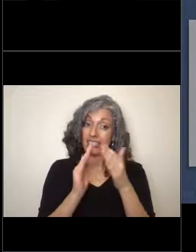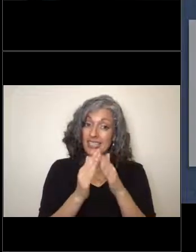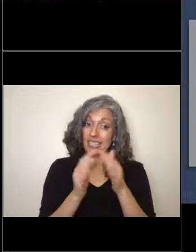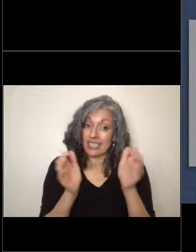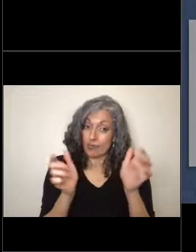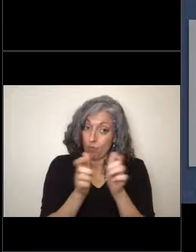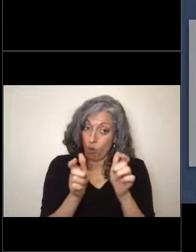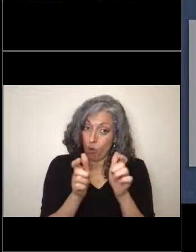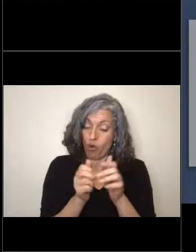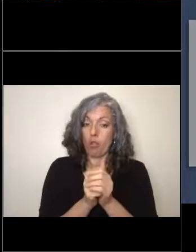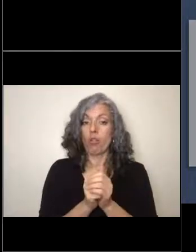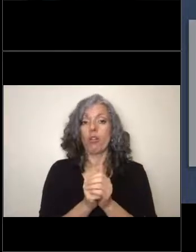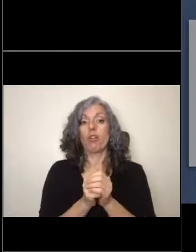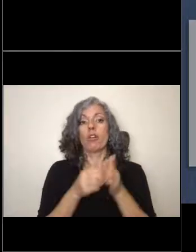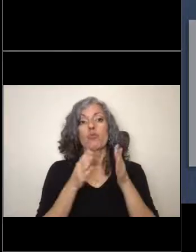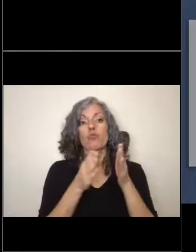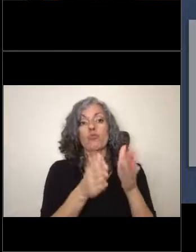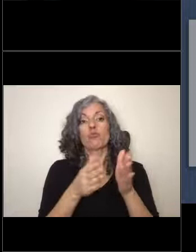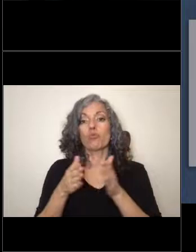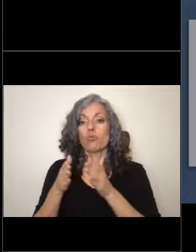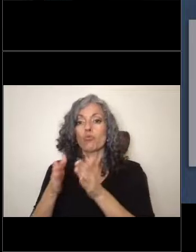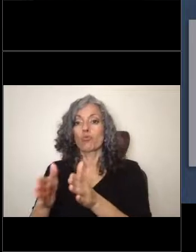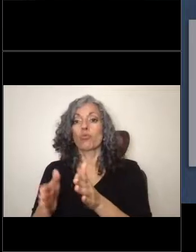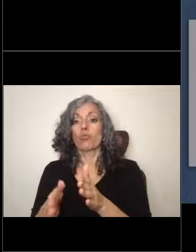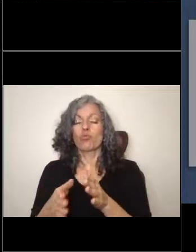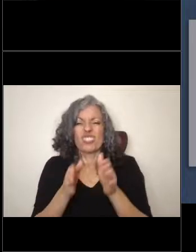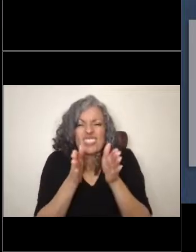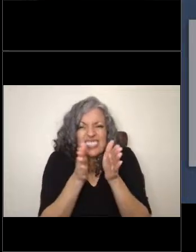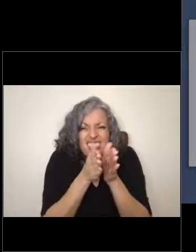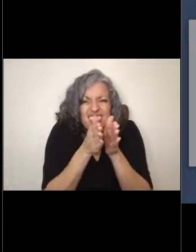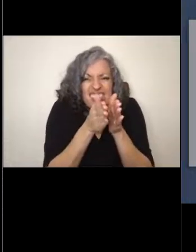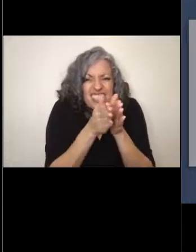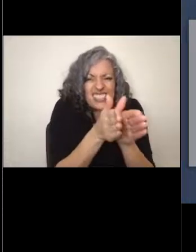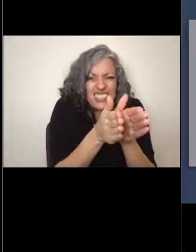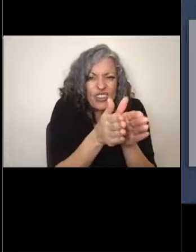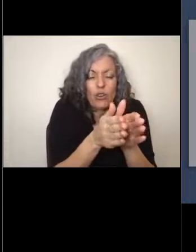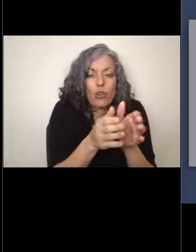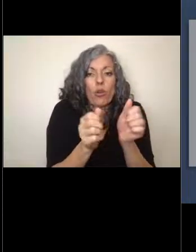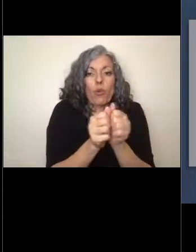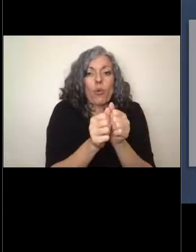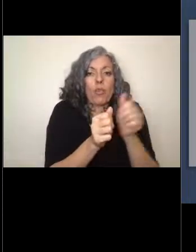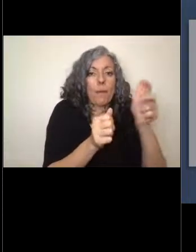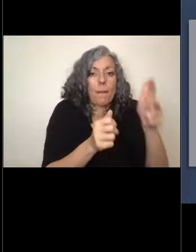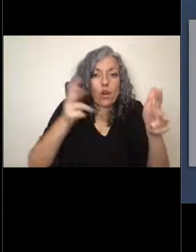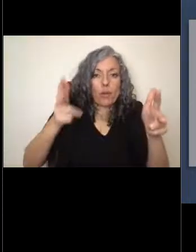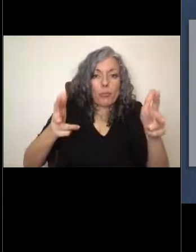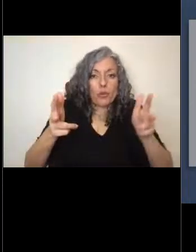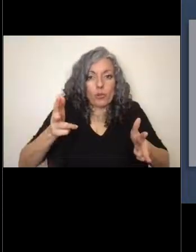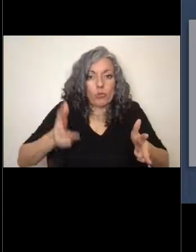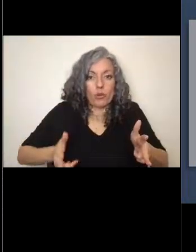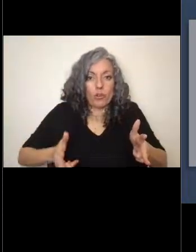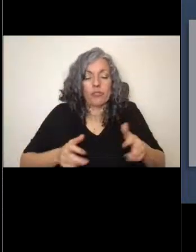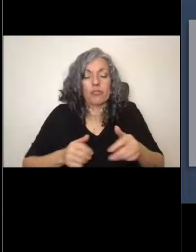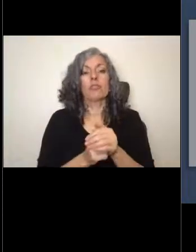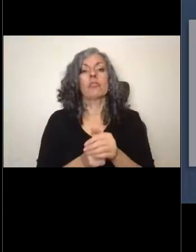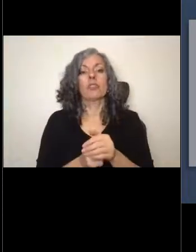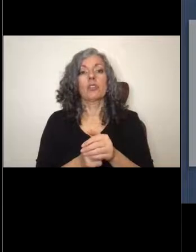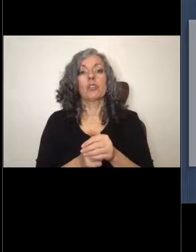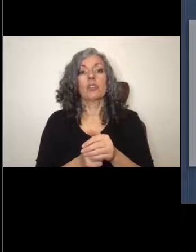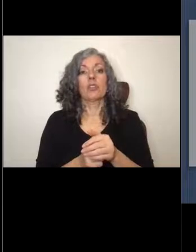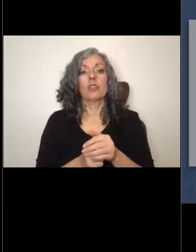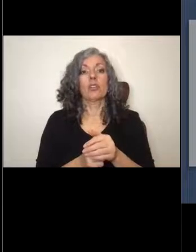the roadways within that neighborhood are very narrow residential streets with parking on both sides, and so the traffic